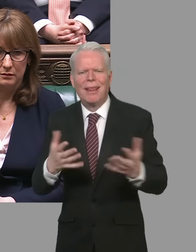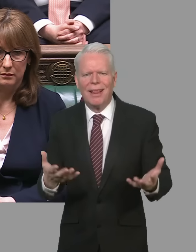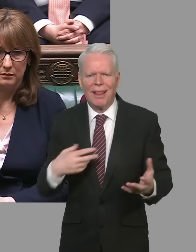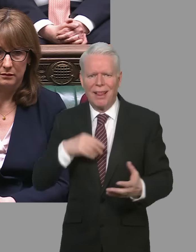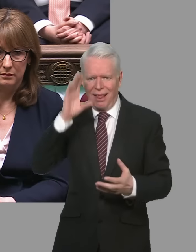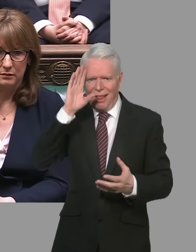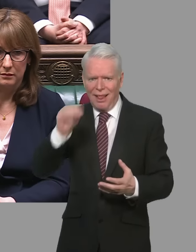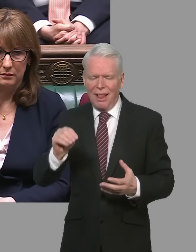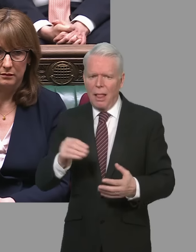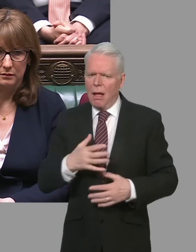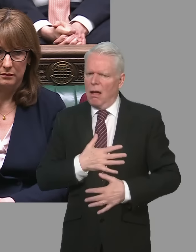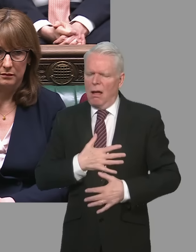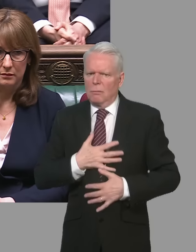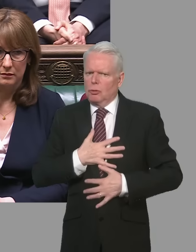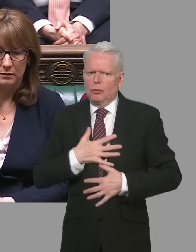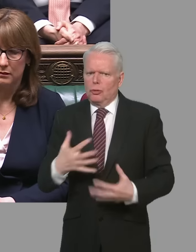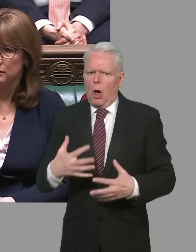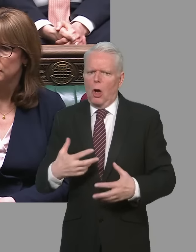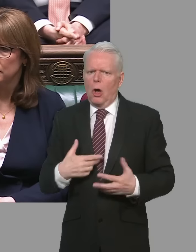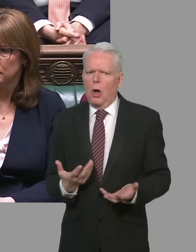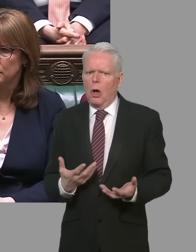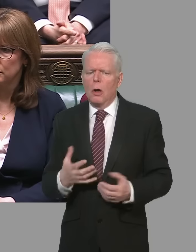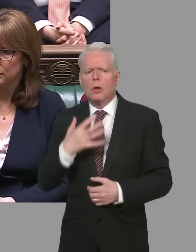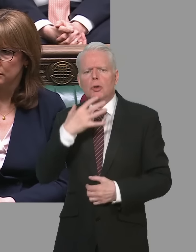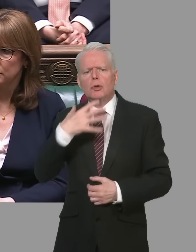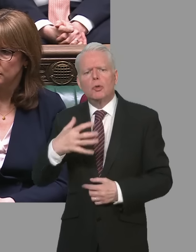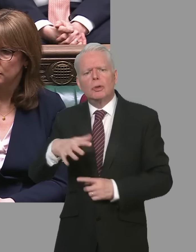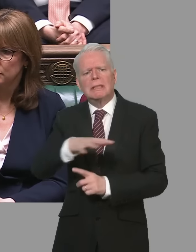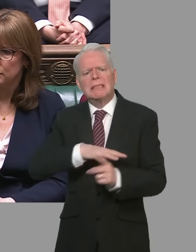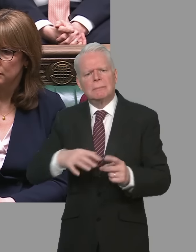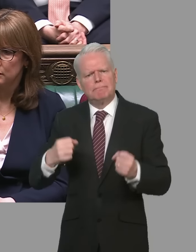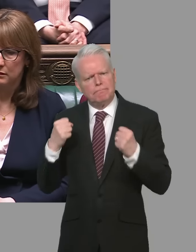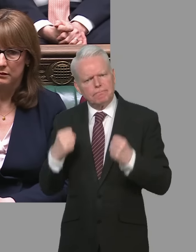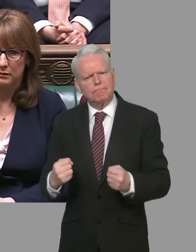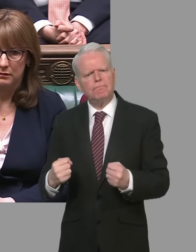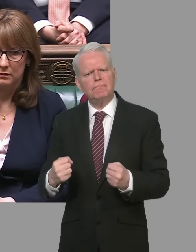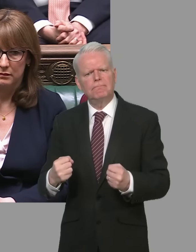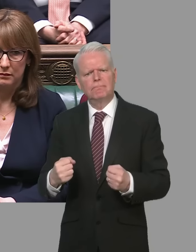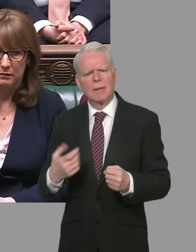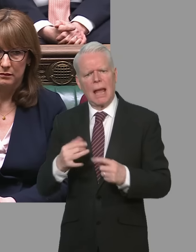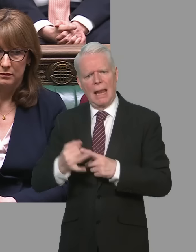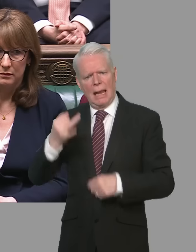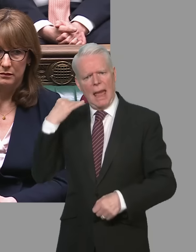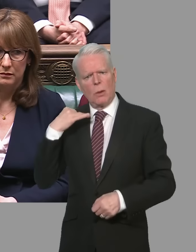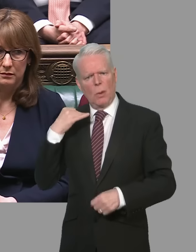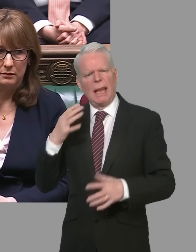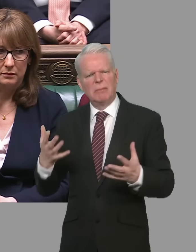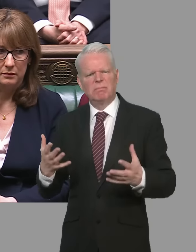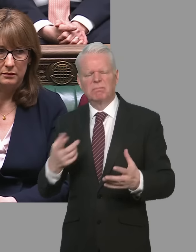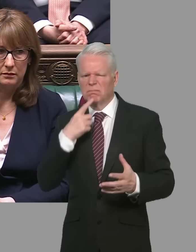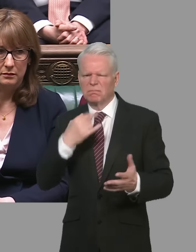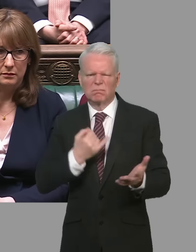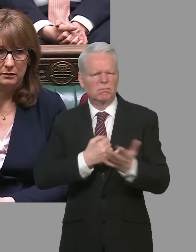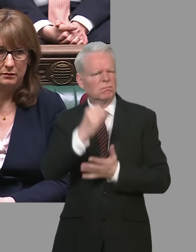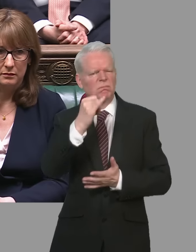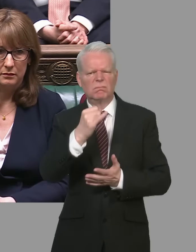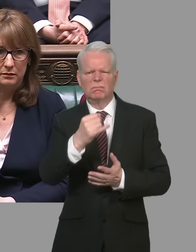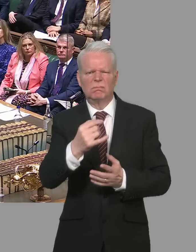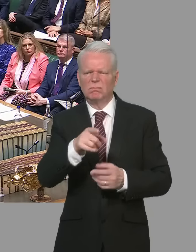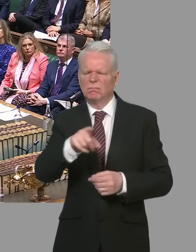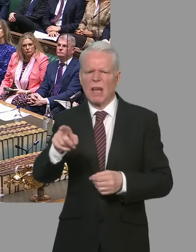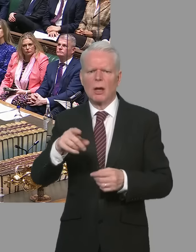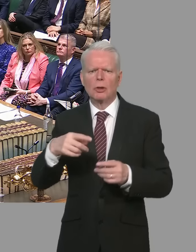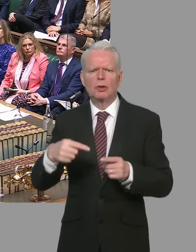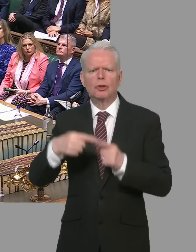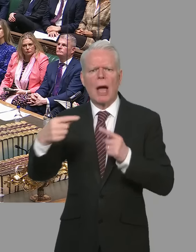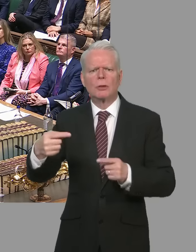Justice Secretary, standing in solidarity with Muslims who wanted to pray in Trafalgar Square. And equally, on Monday at